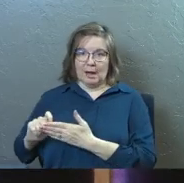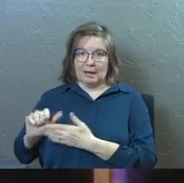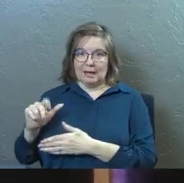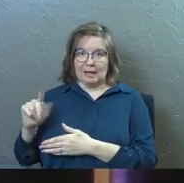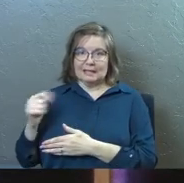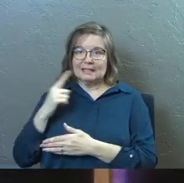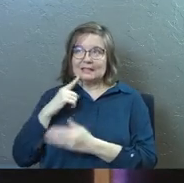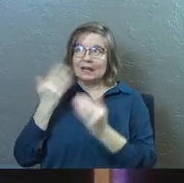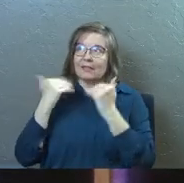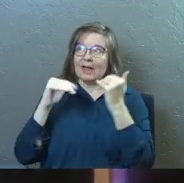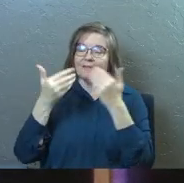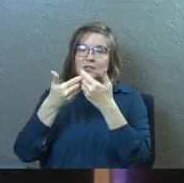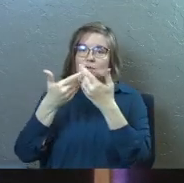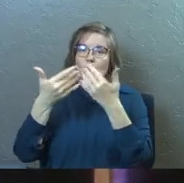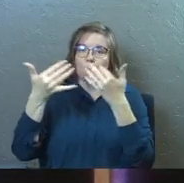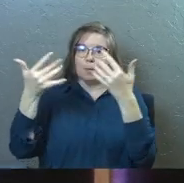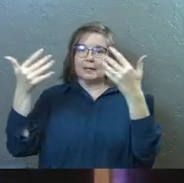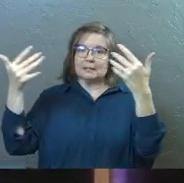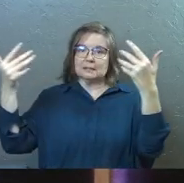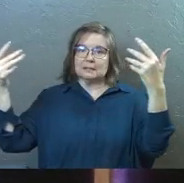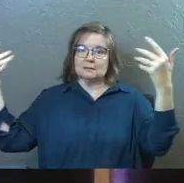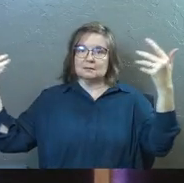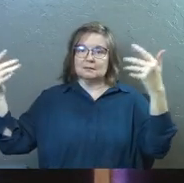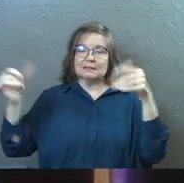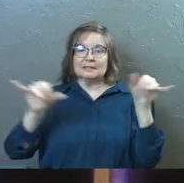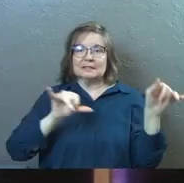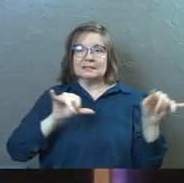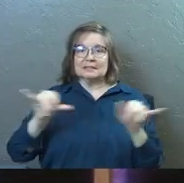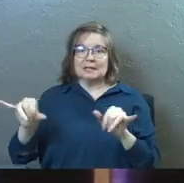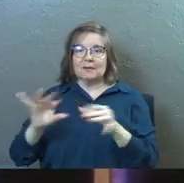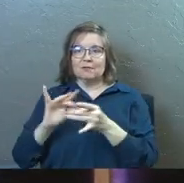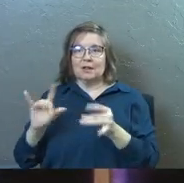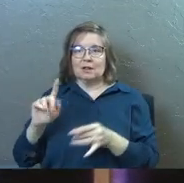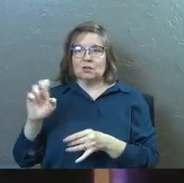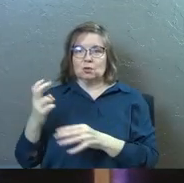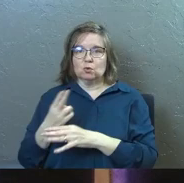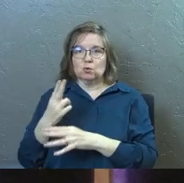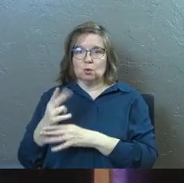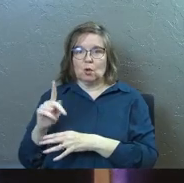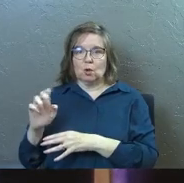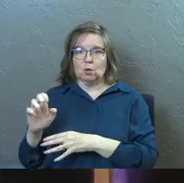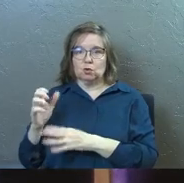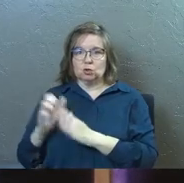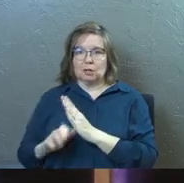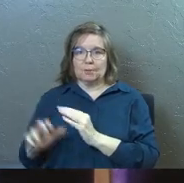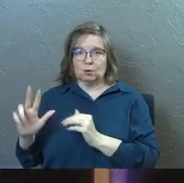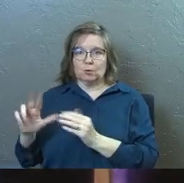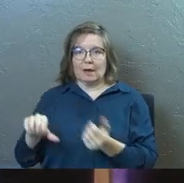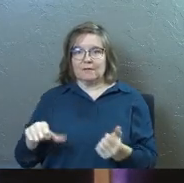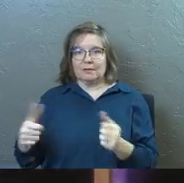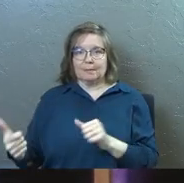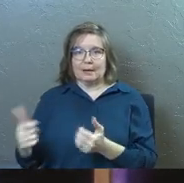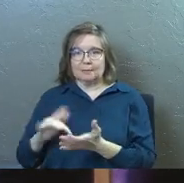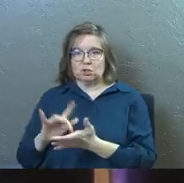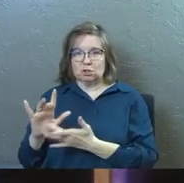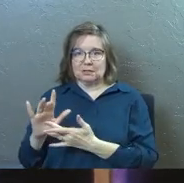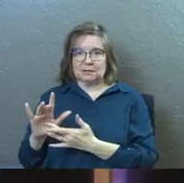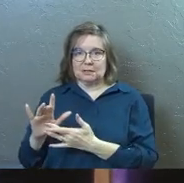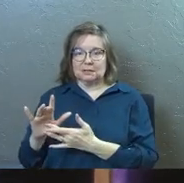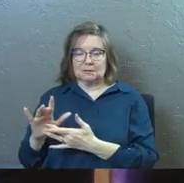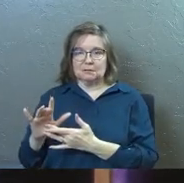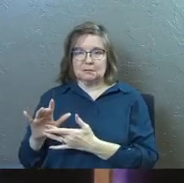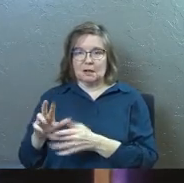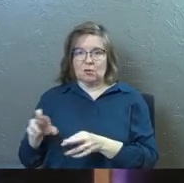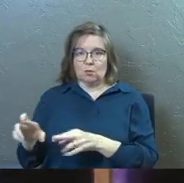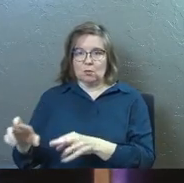says, the heavens opened. It's the same phrasing that Luke uses in Luke chapter 3 at the baptism of Jesus at the Jordan